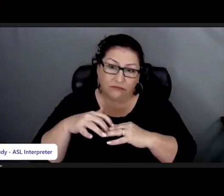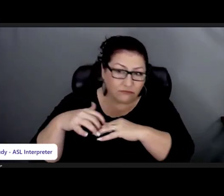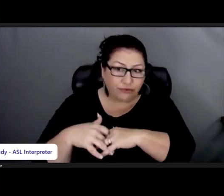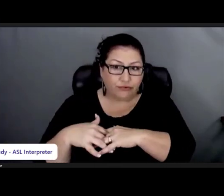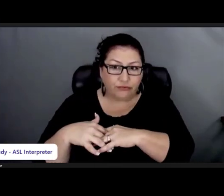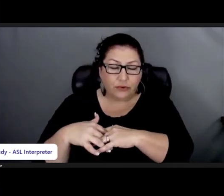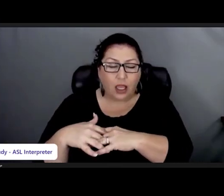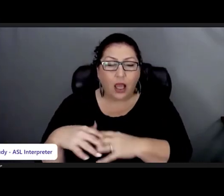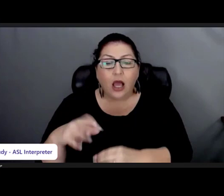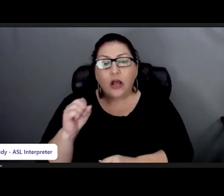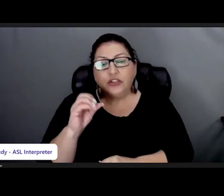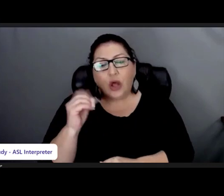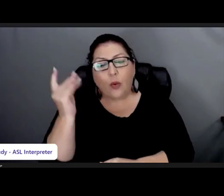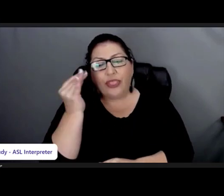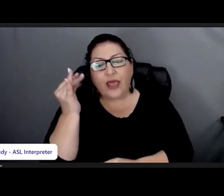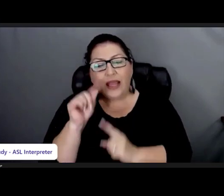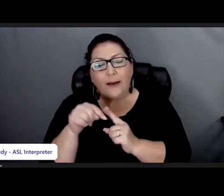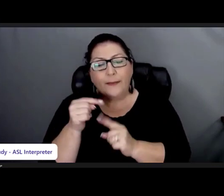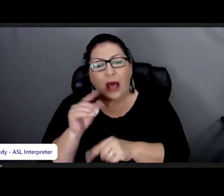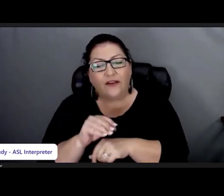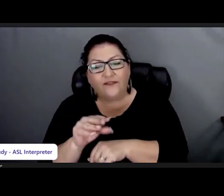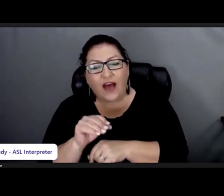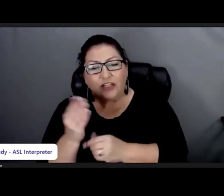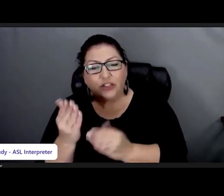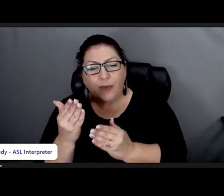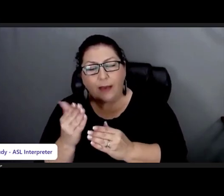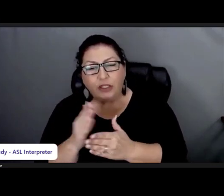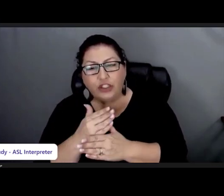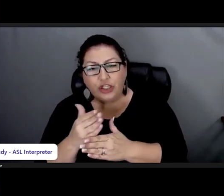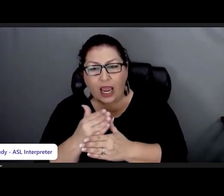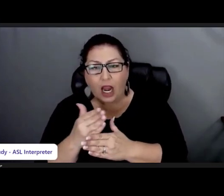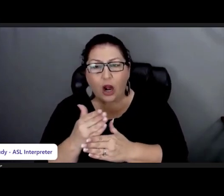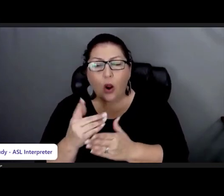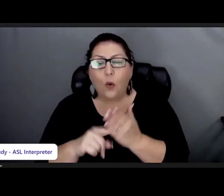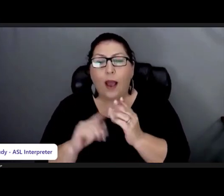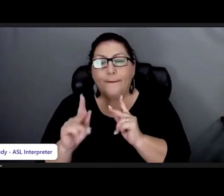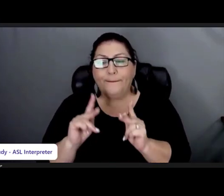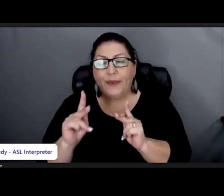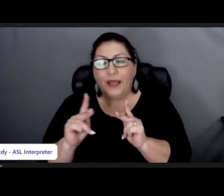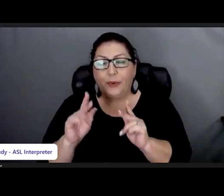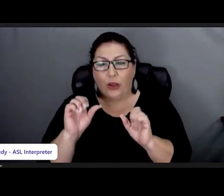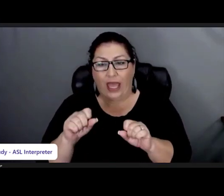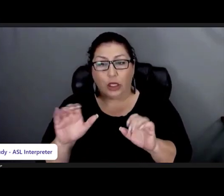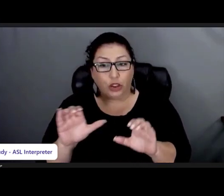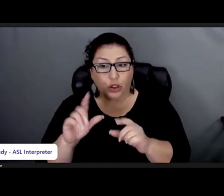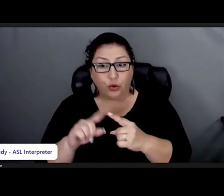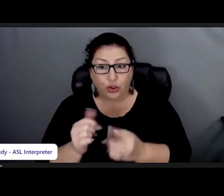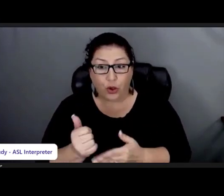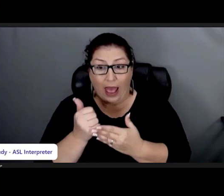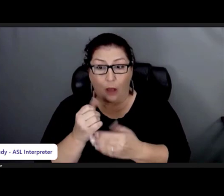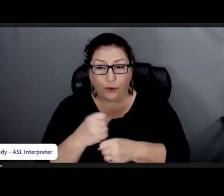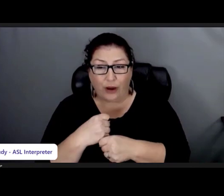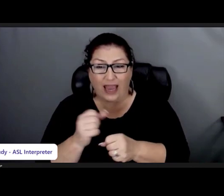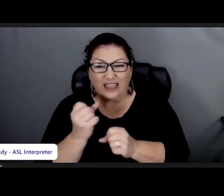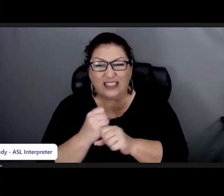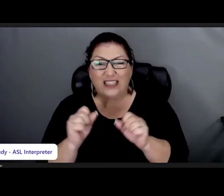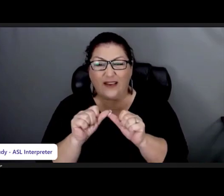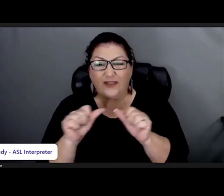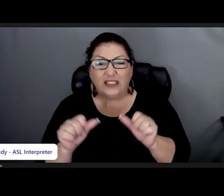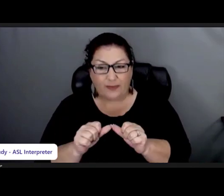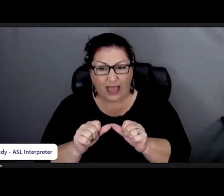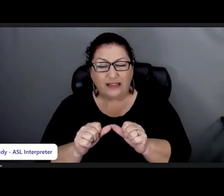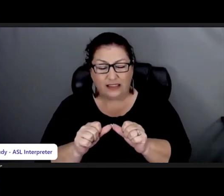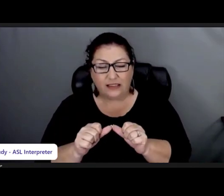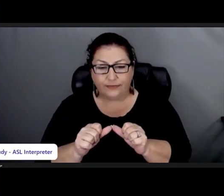So thinking about advice that you might share on what people can do to help create a safe space, ending